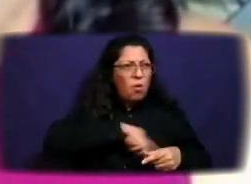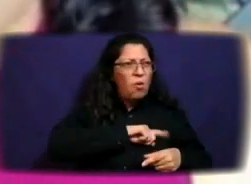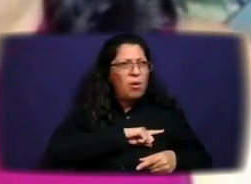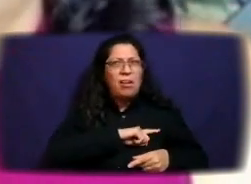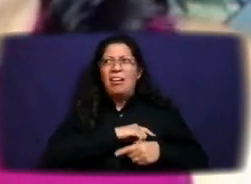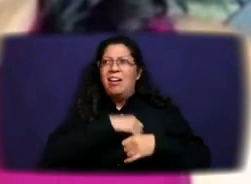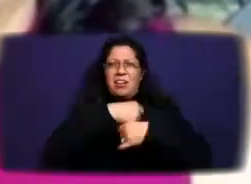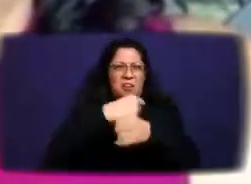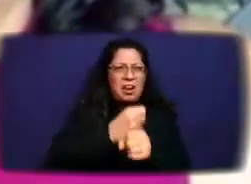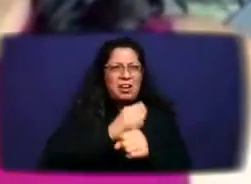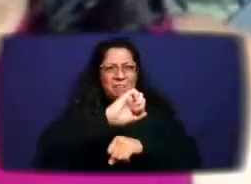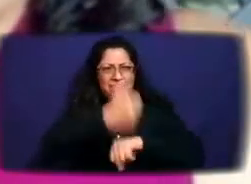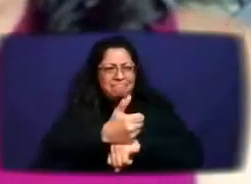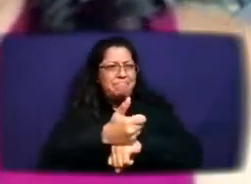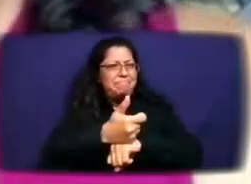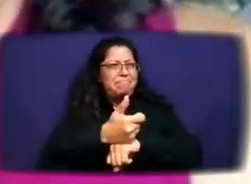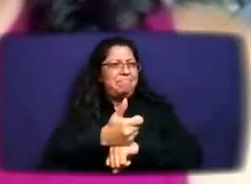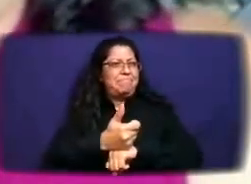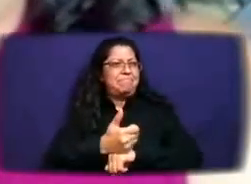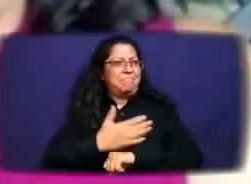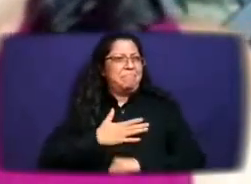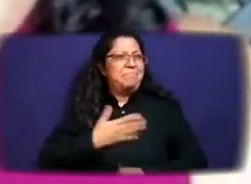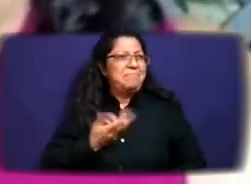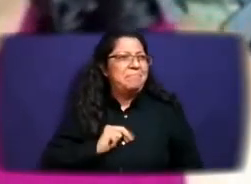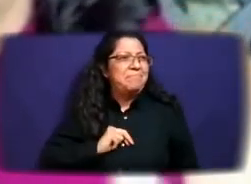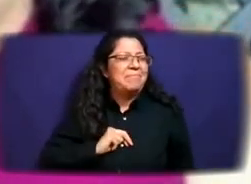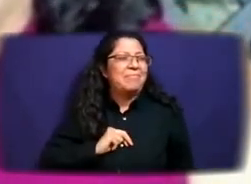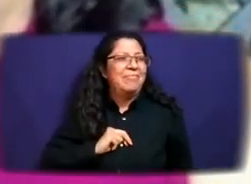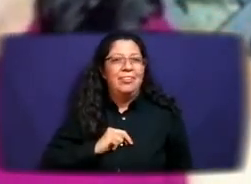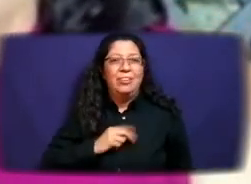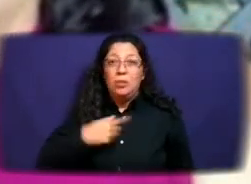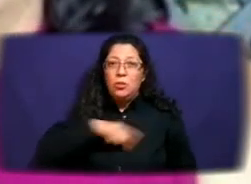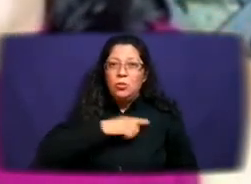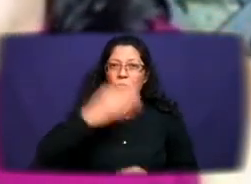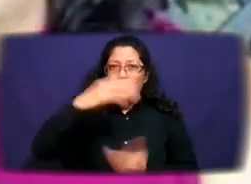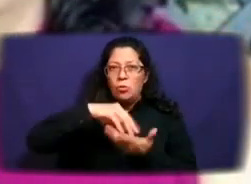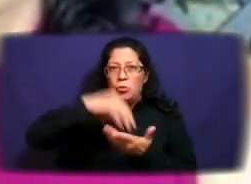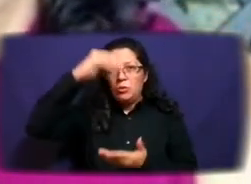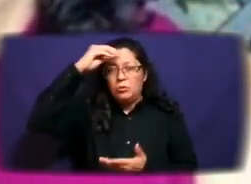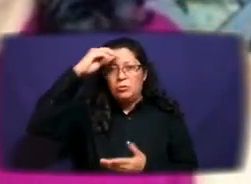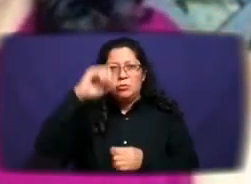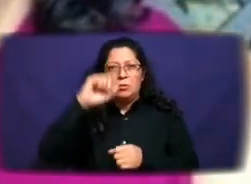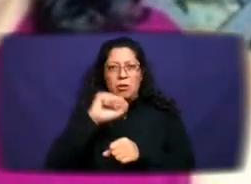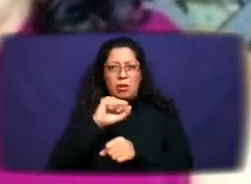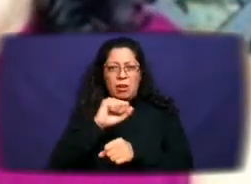our own. We learned how to work with the land